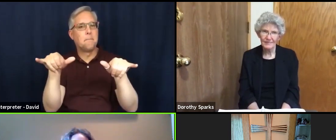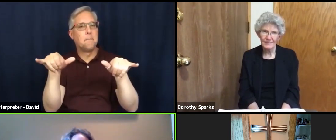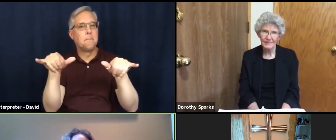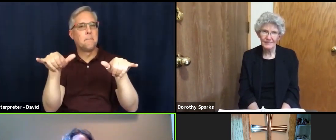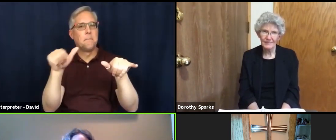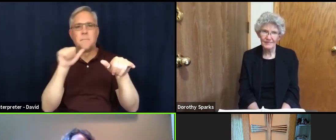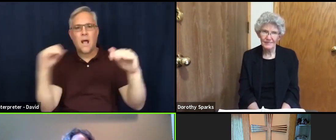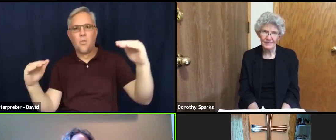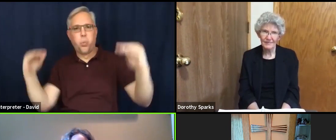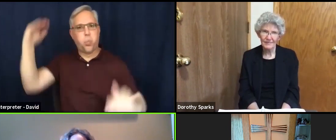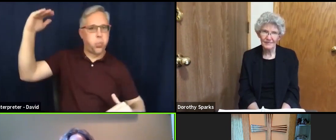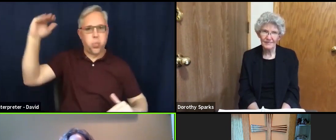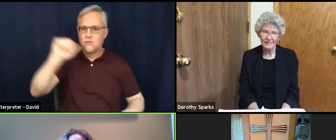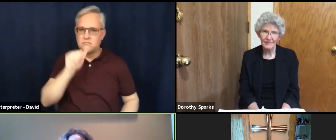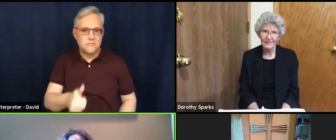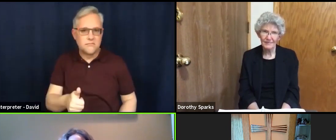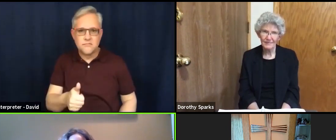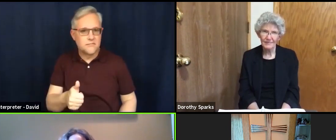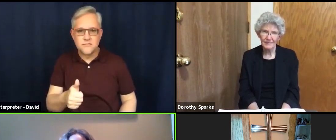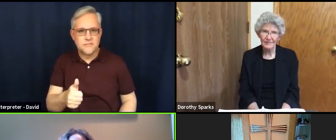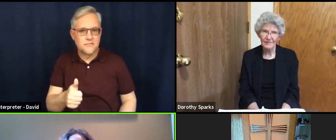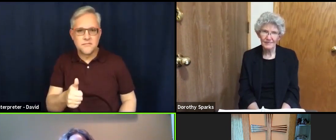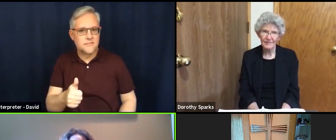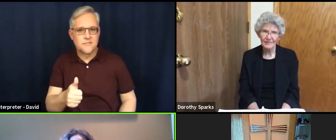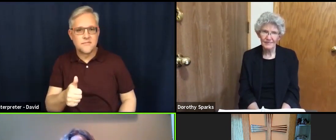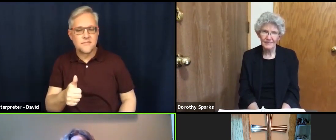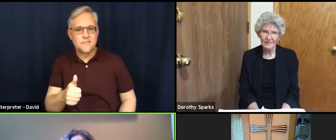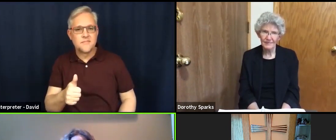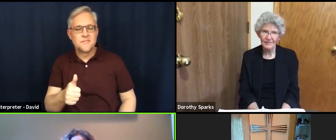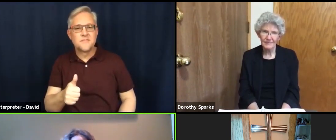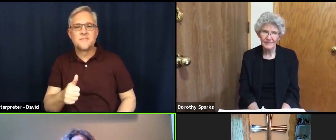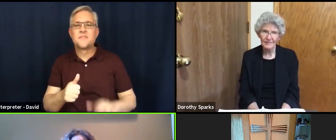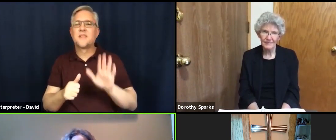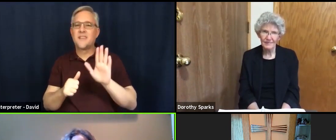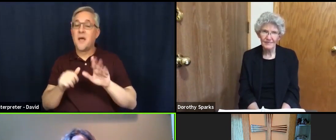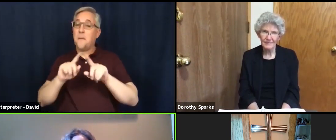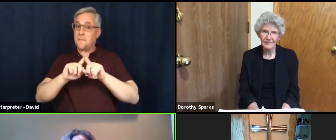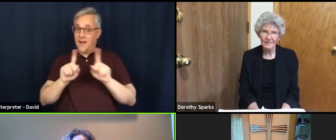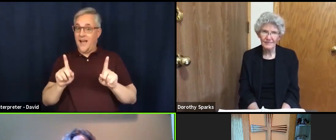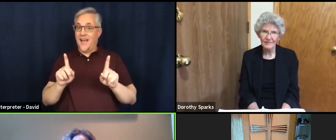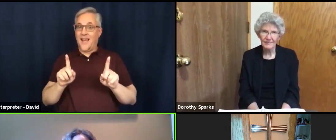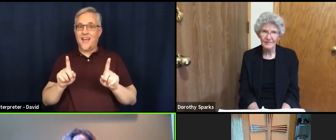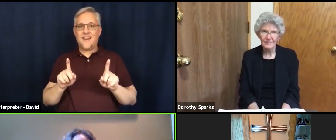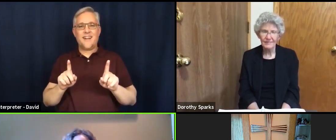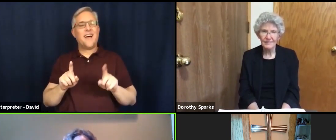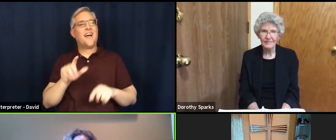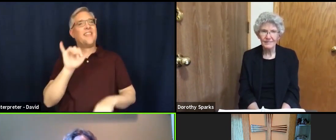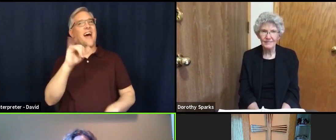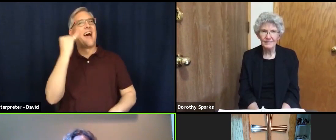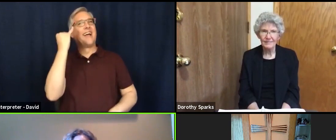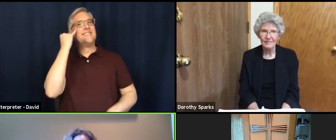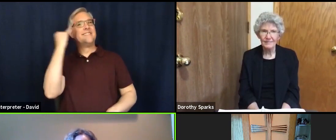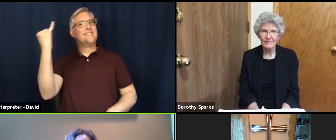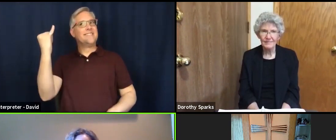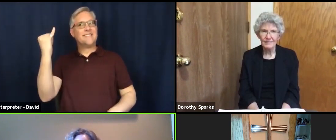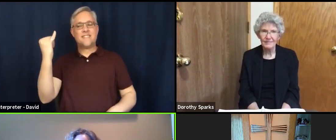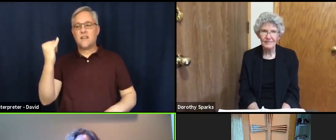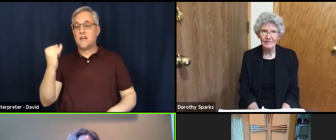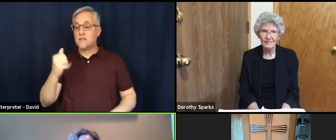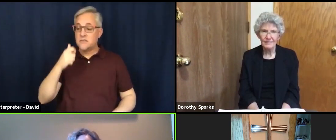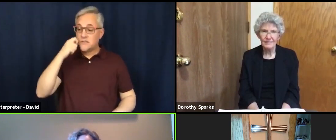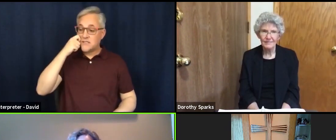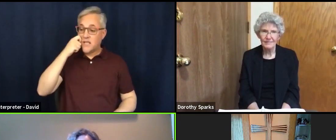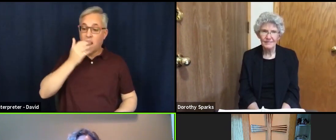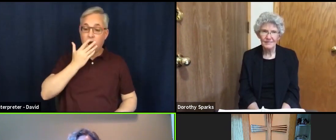But because we are influenced by this idea that skin color makes